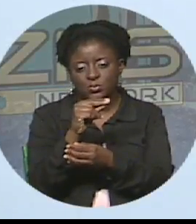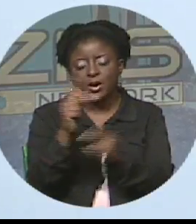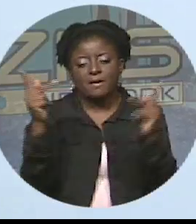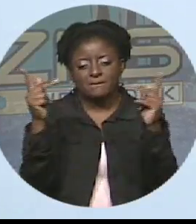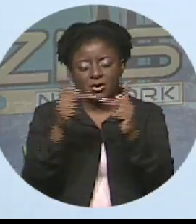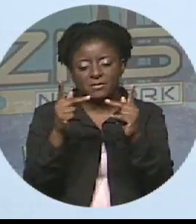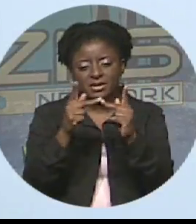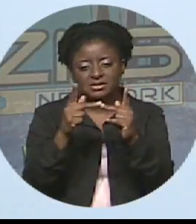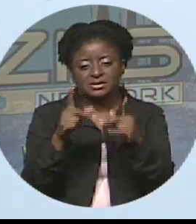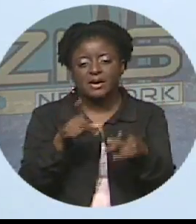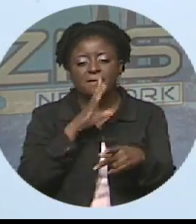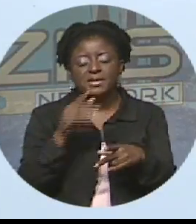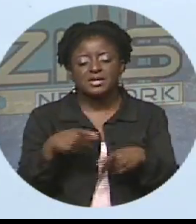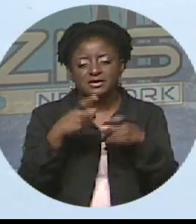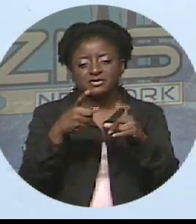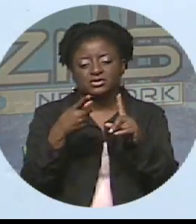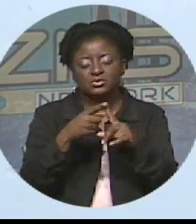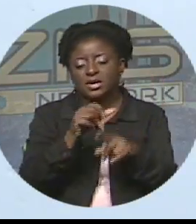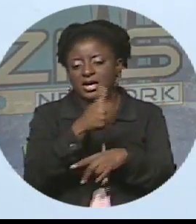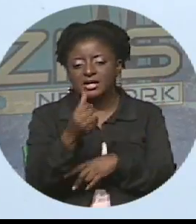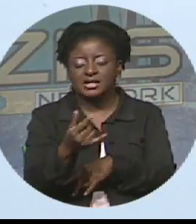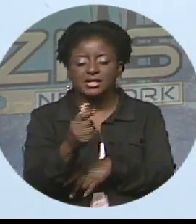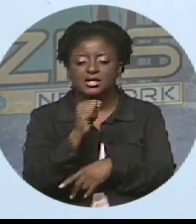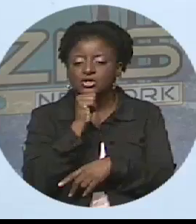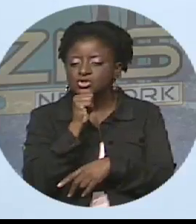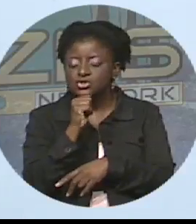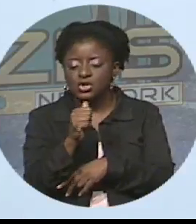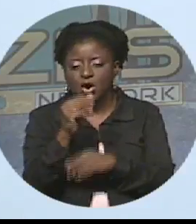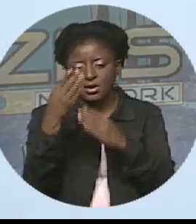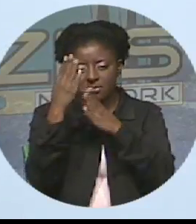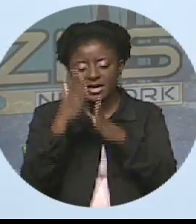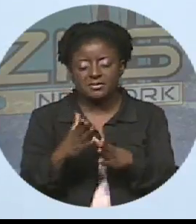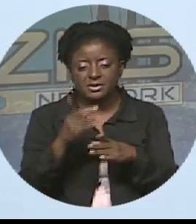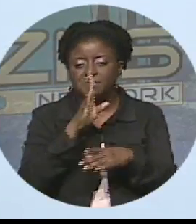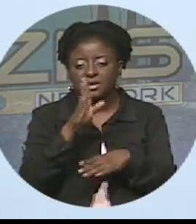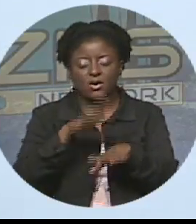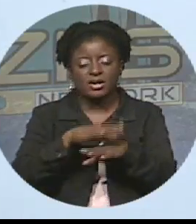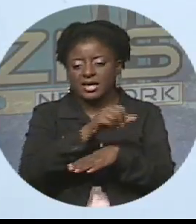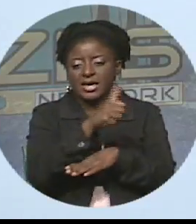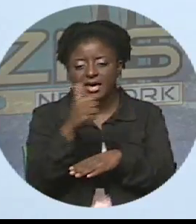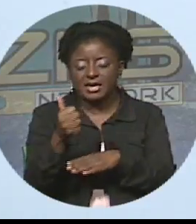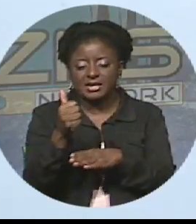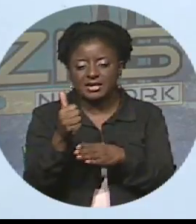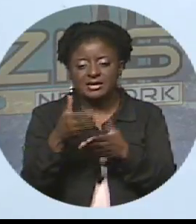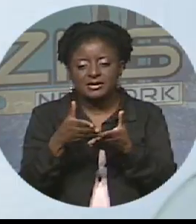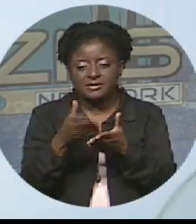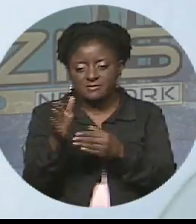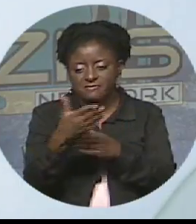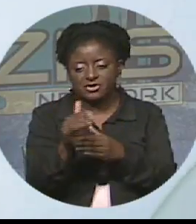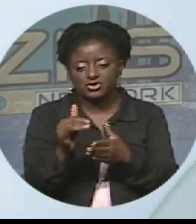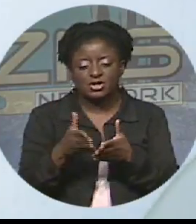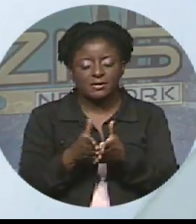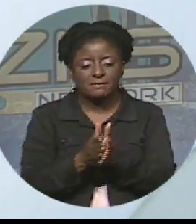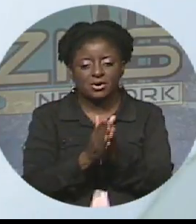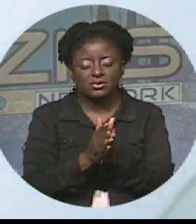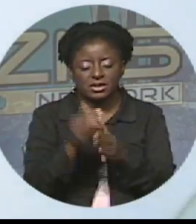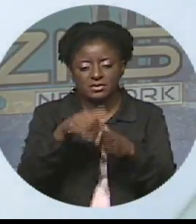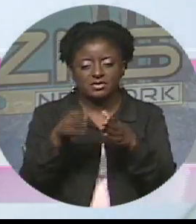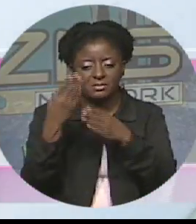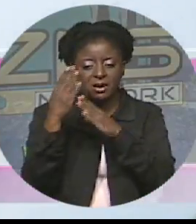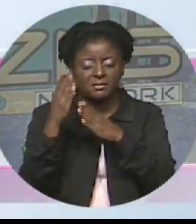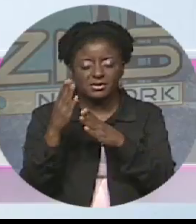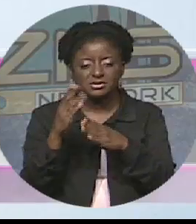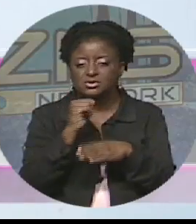any non-Bahamian to be on any fishing vessel in the Bahamas, not even as a mechanic or a deckhand. Towing in more Dominican